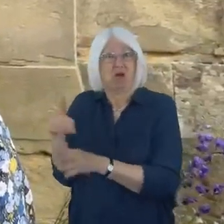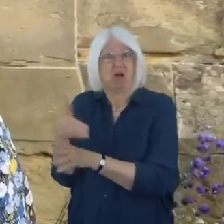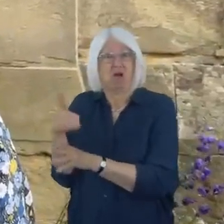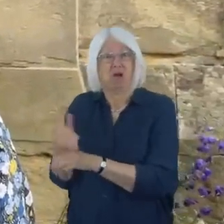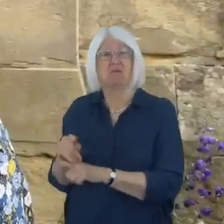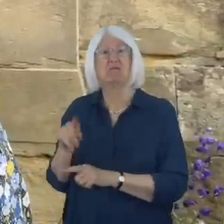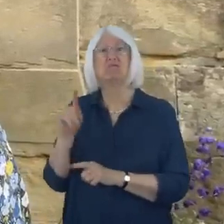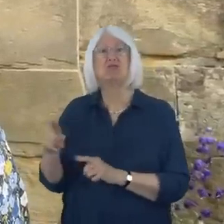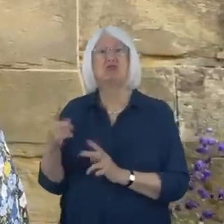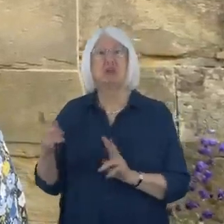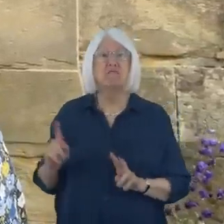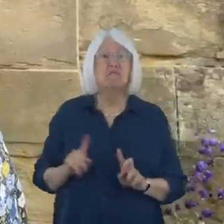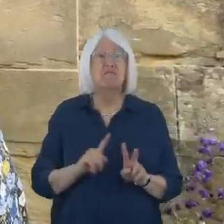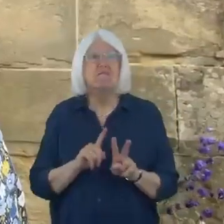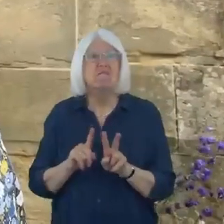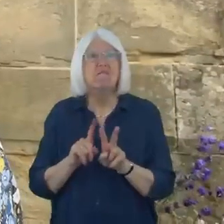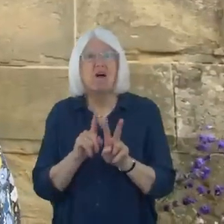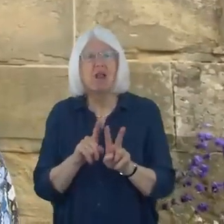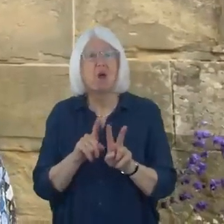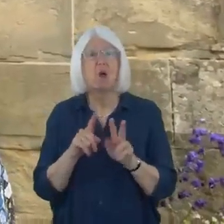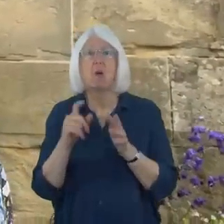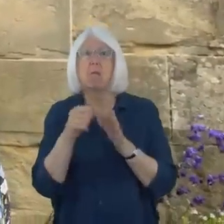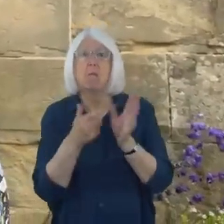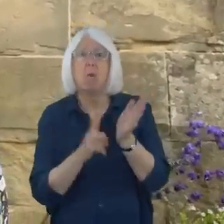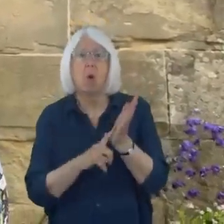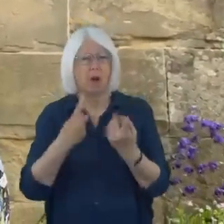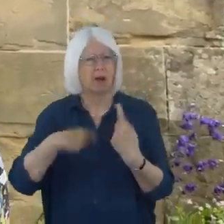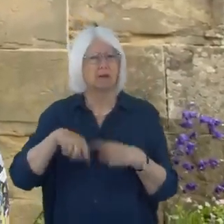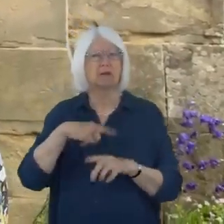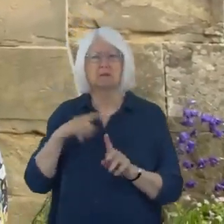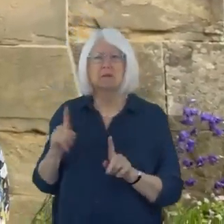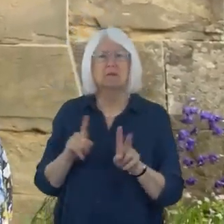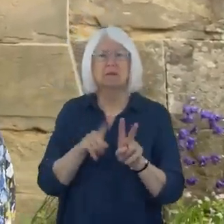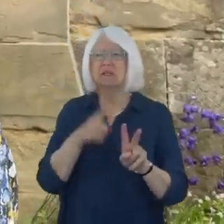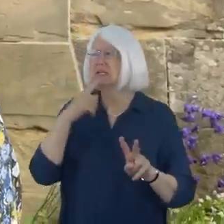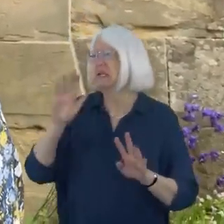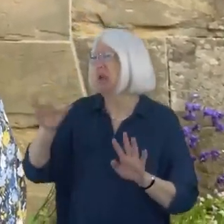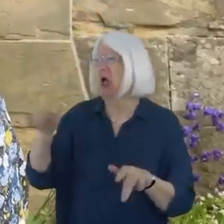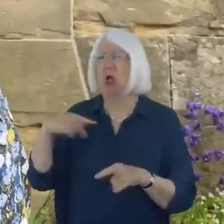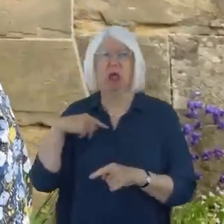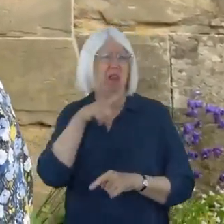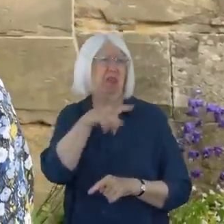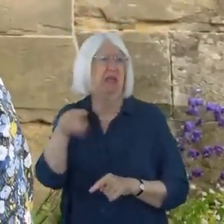men are slaves of the Most High God who proclaim to you a way of salvation."